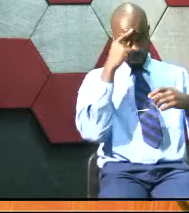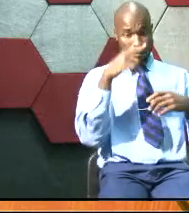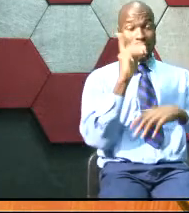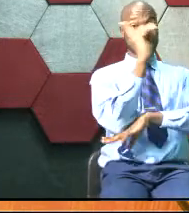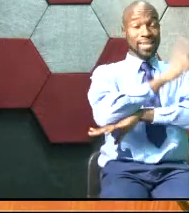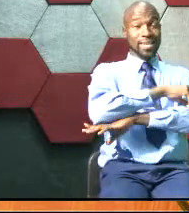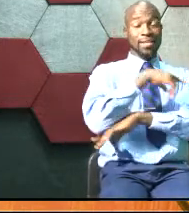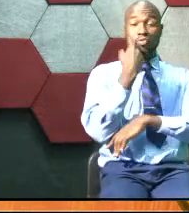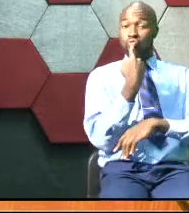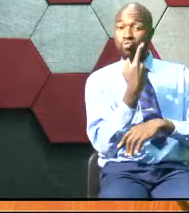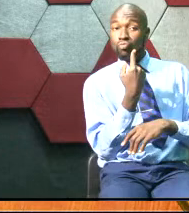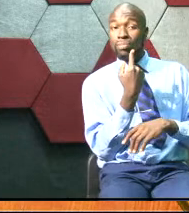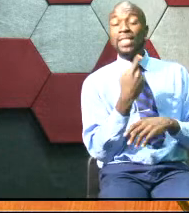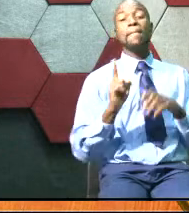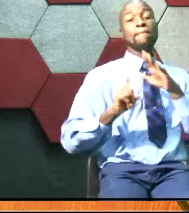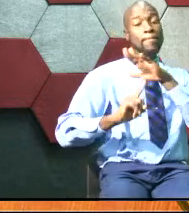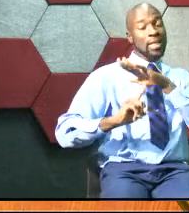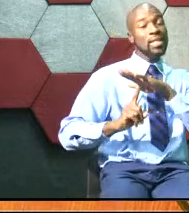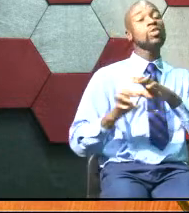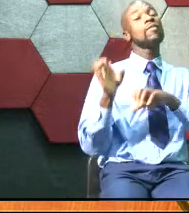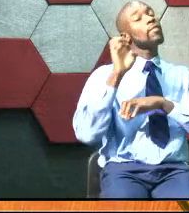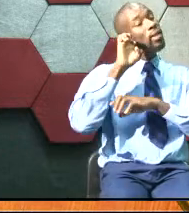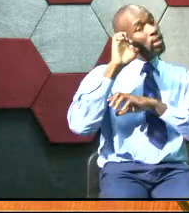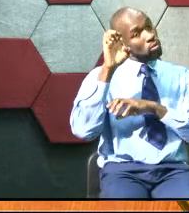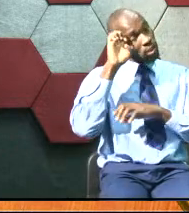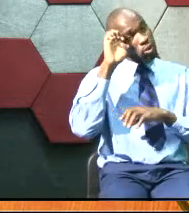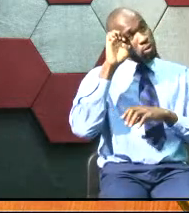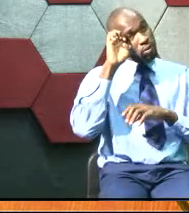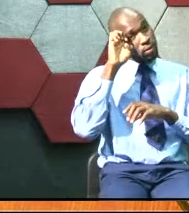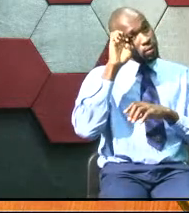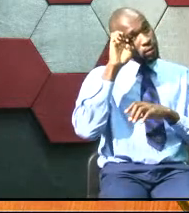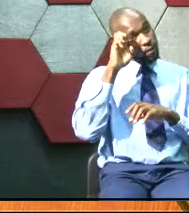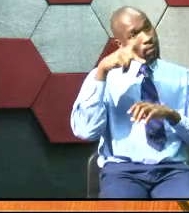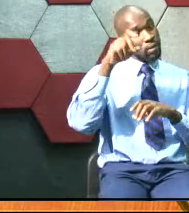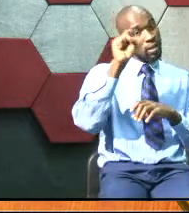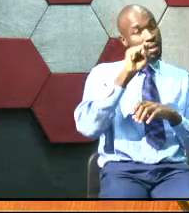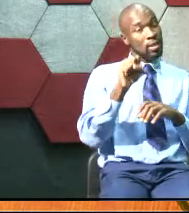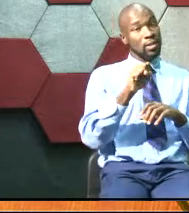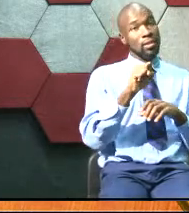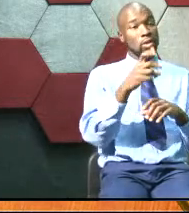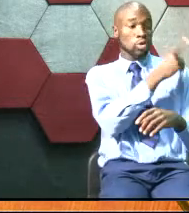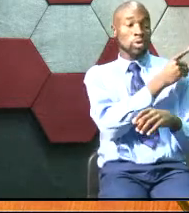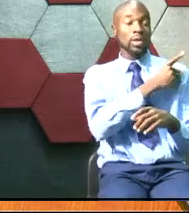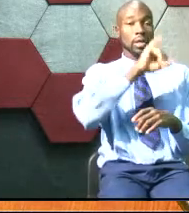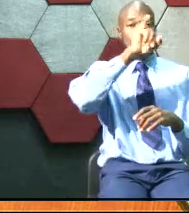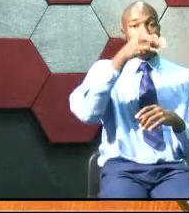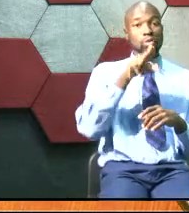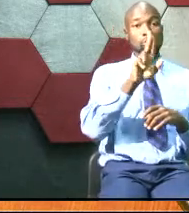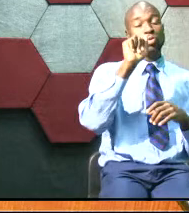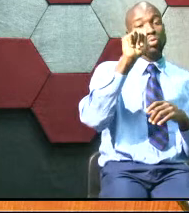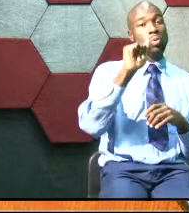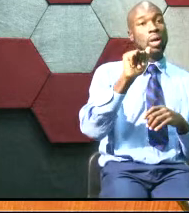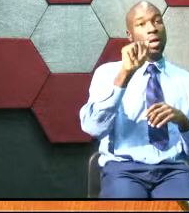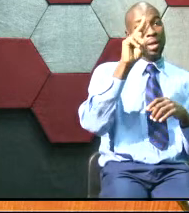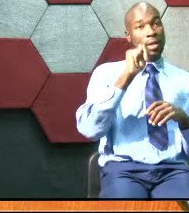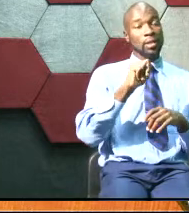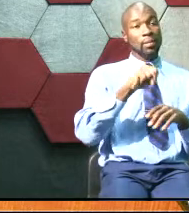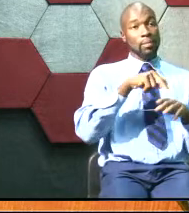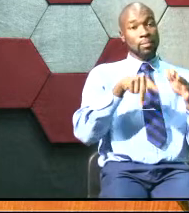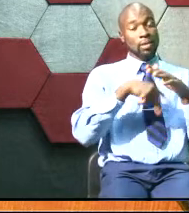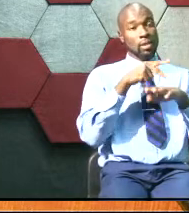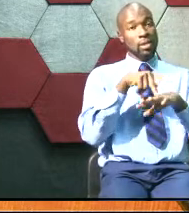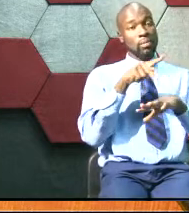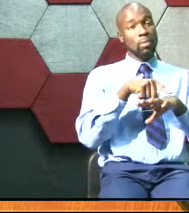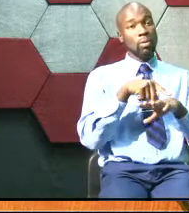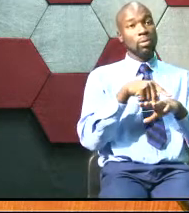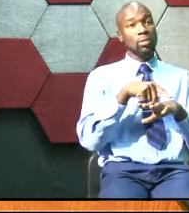that is, of course, the Ministry of Education. PS Dr. Juan he's a principal secretary at the State Department for